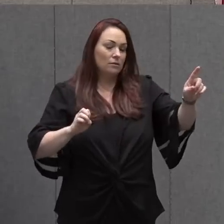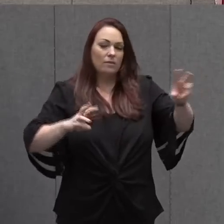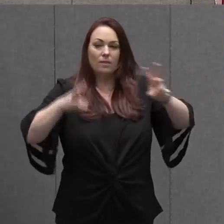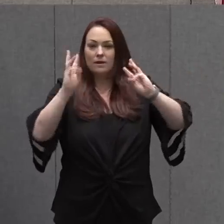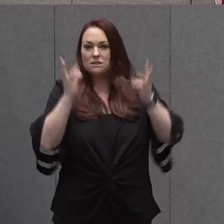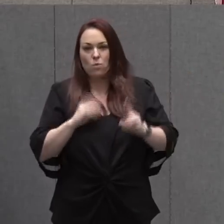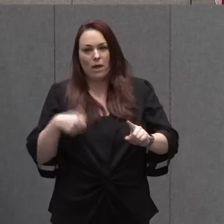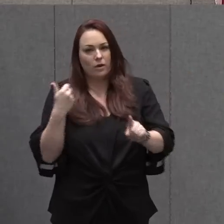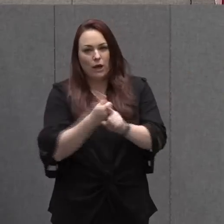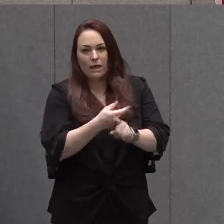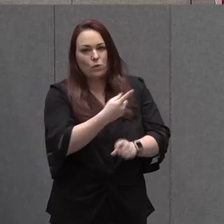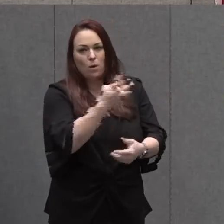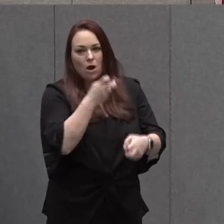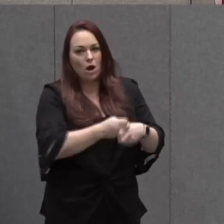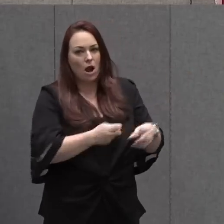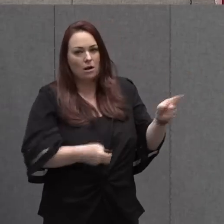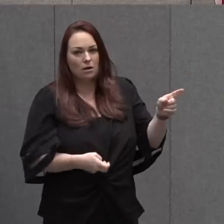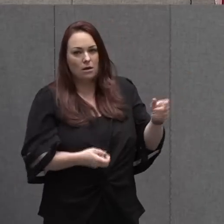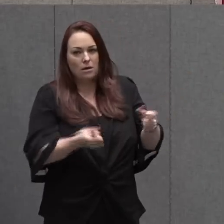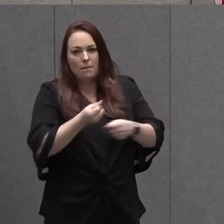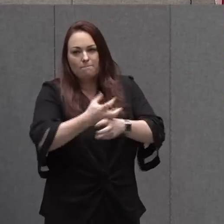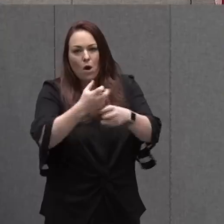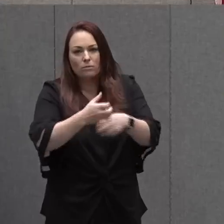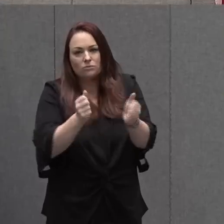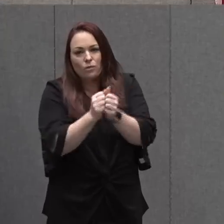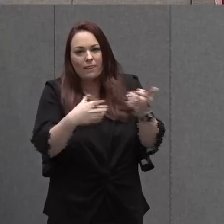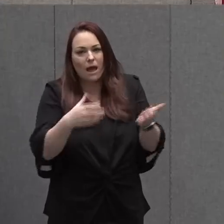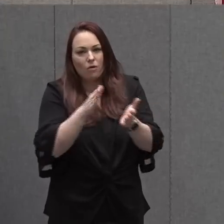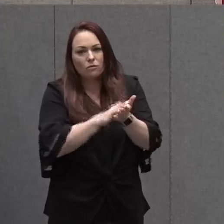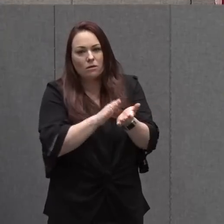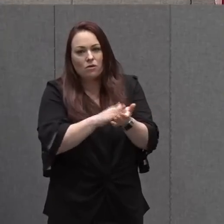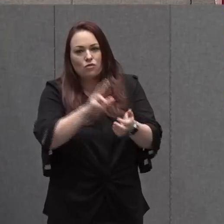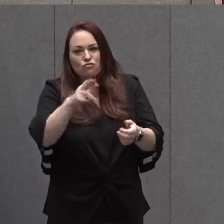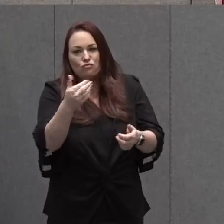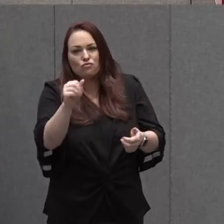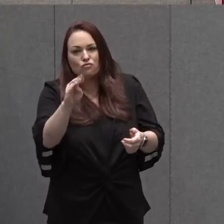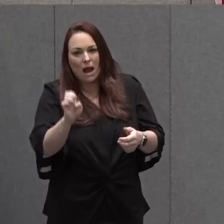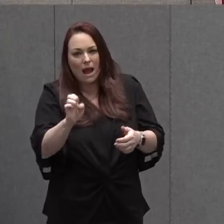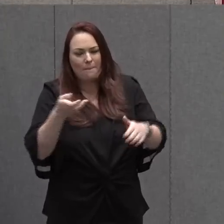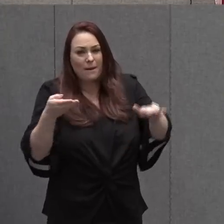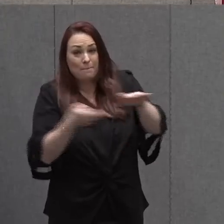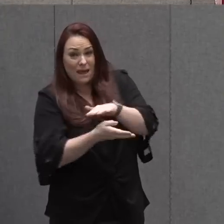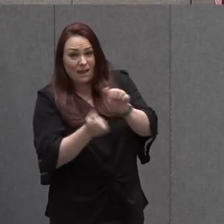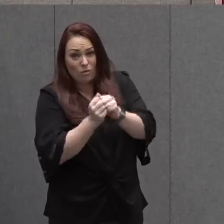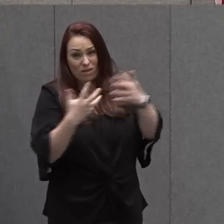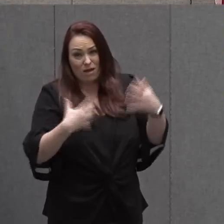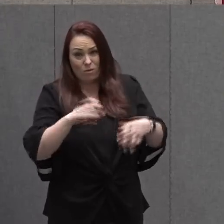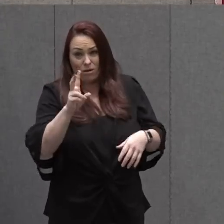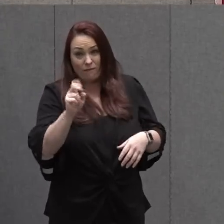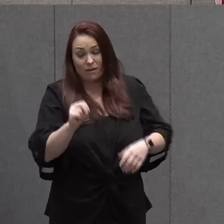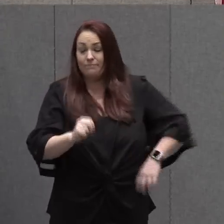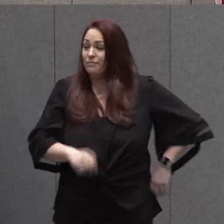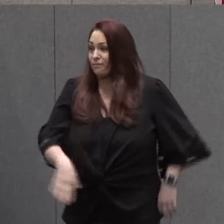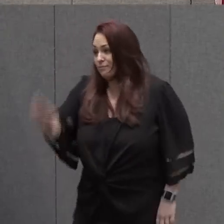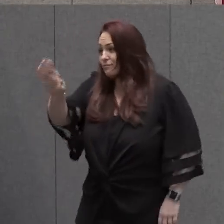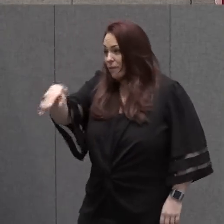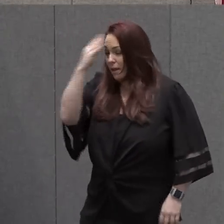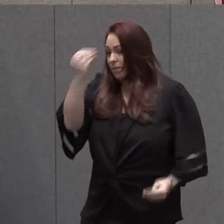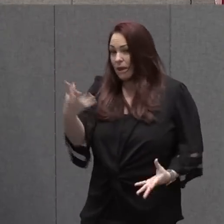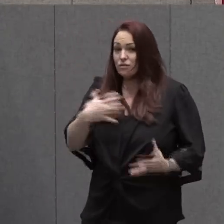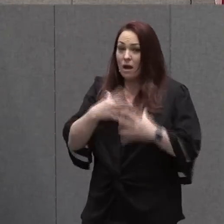Miss Garcia. Poems without rhymes, baking without an oven. There's a lot you can bake without an oven. And